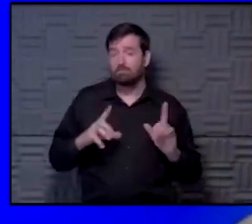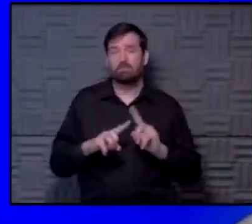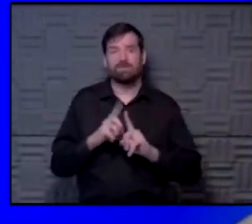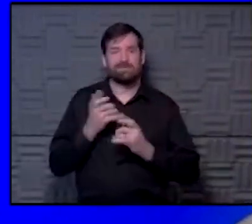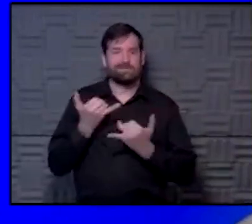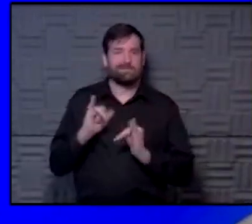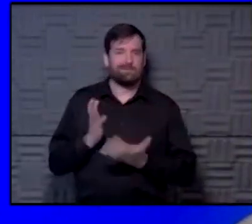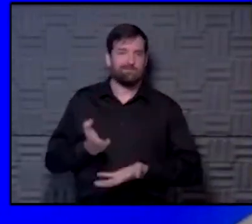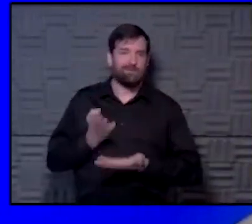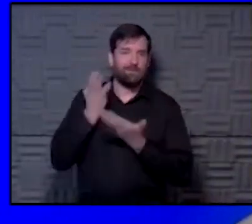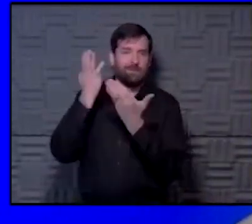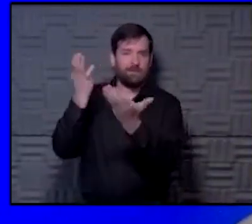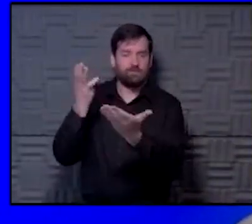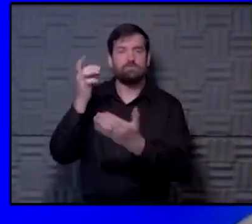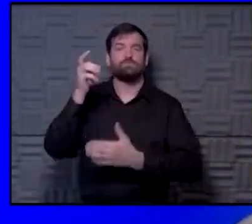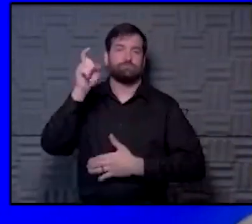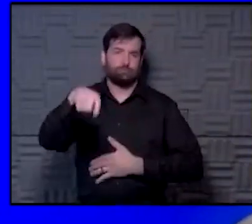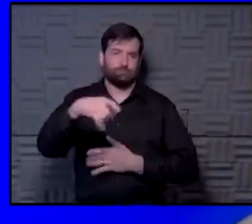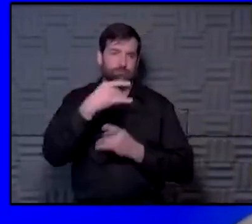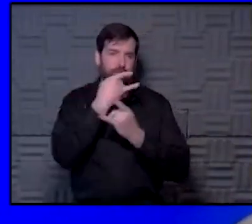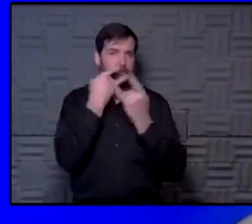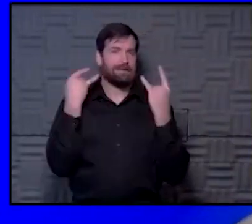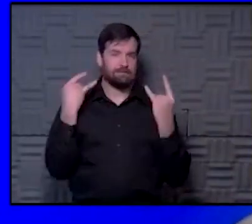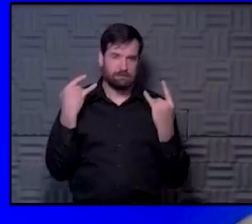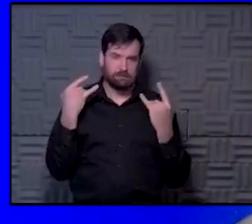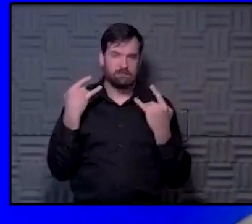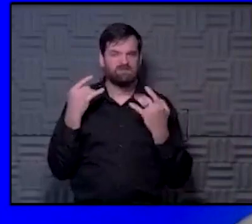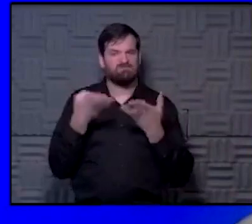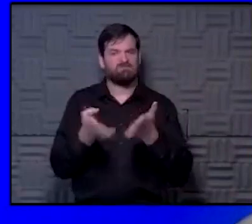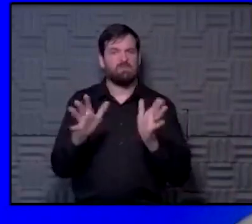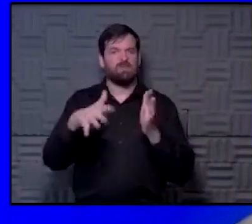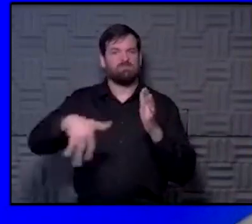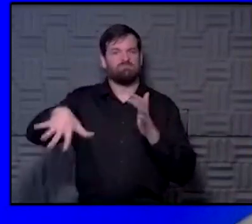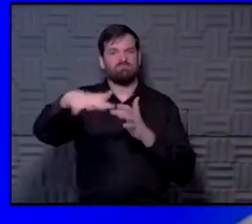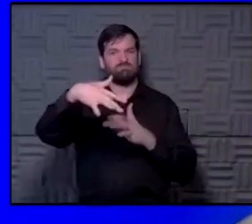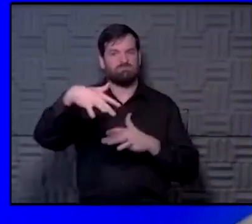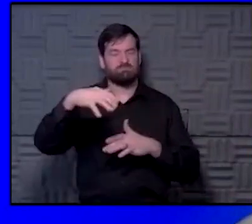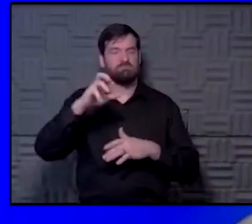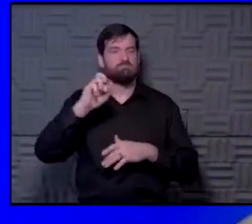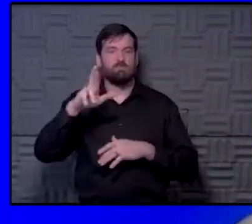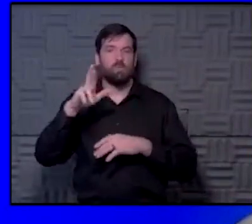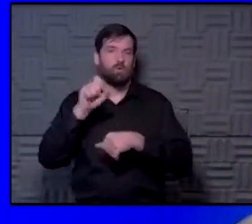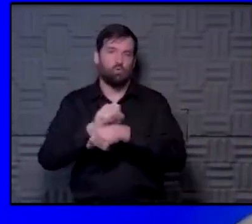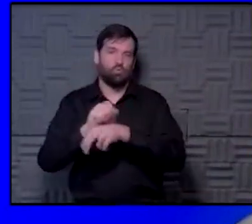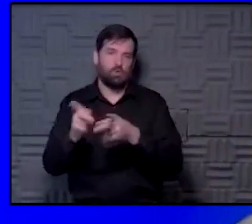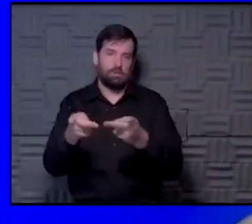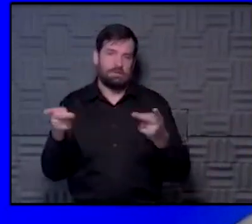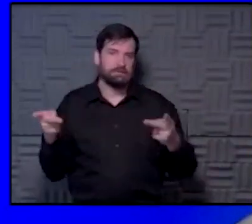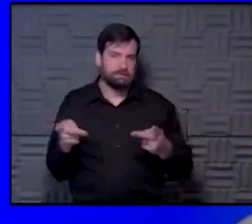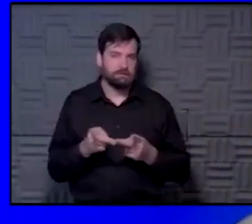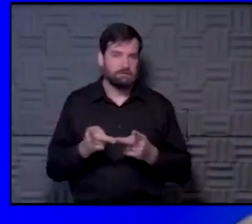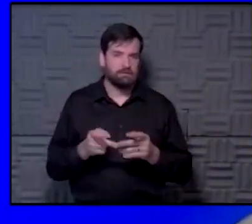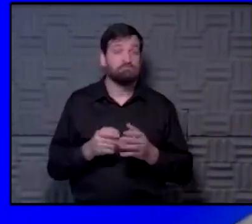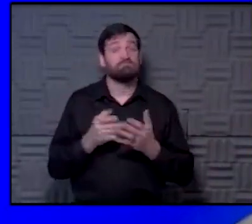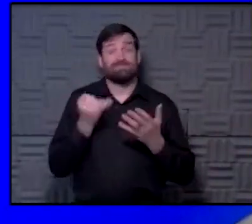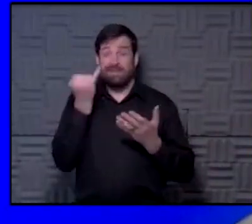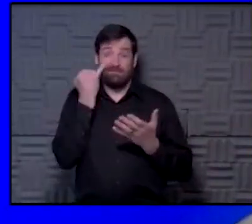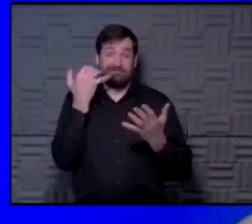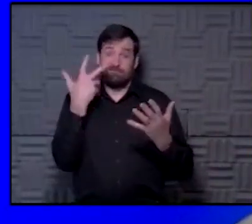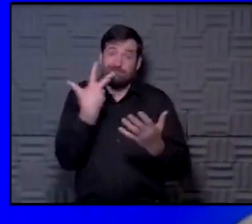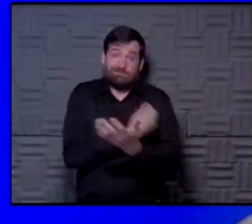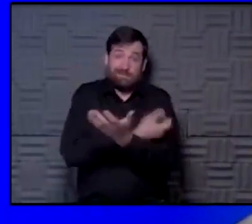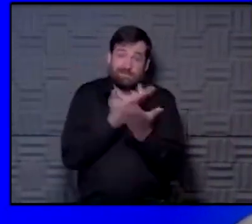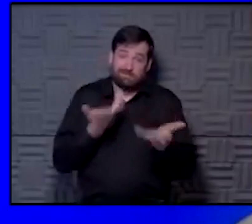still remains you do need to mask in those public situations or in those workplace situations, even if you're fully